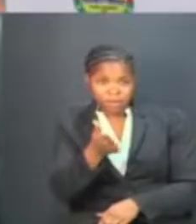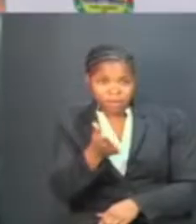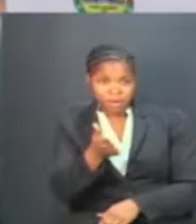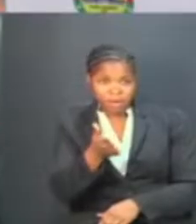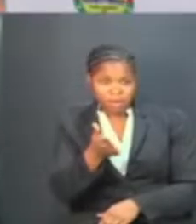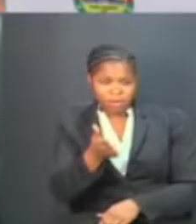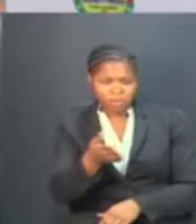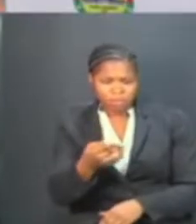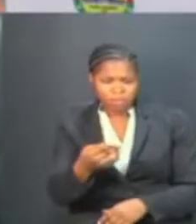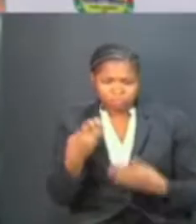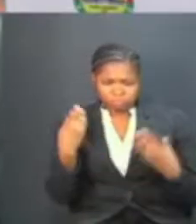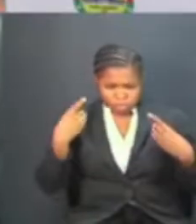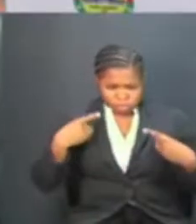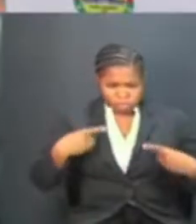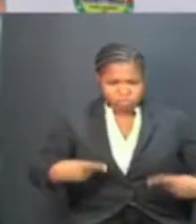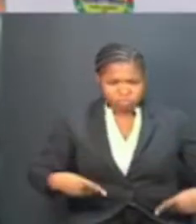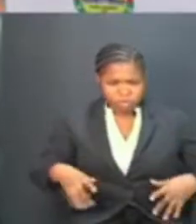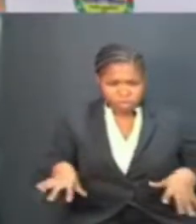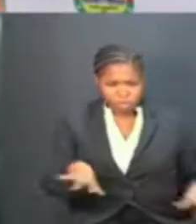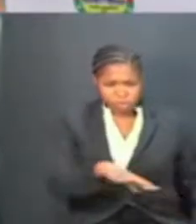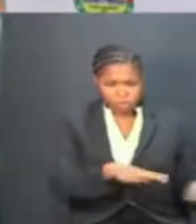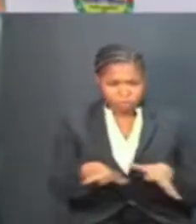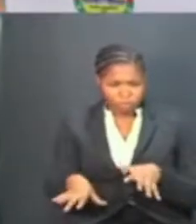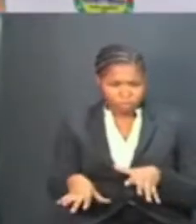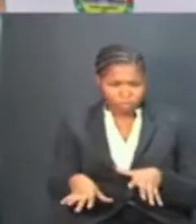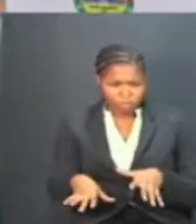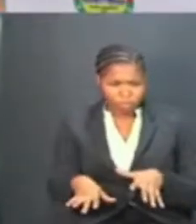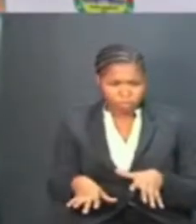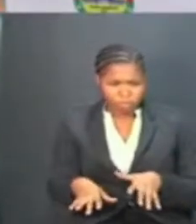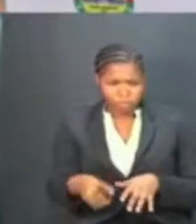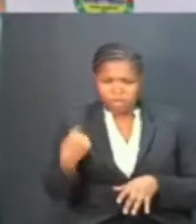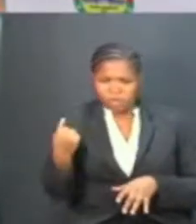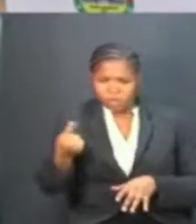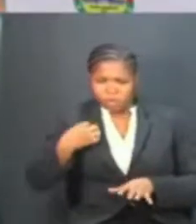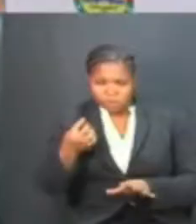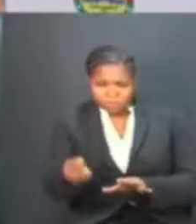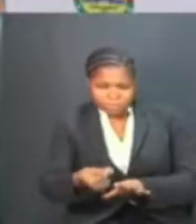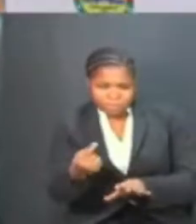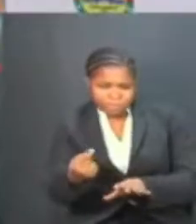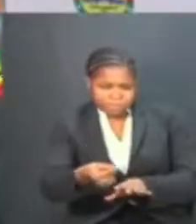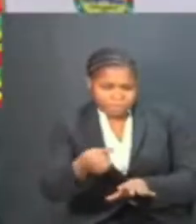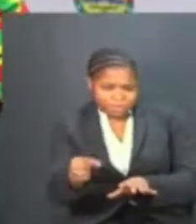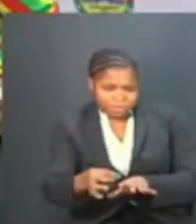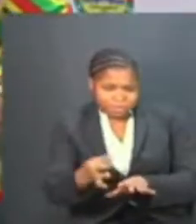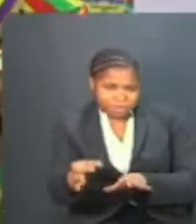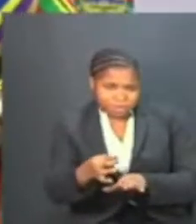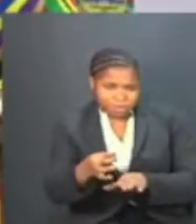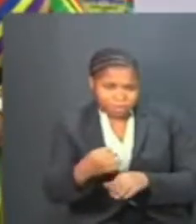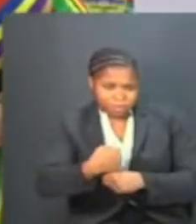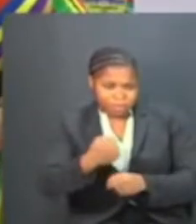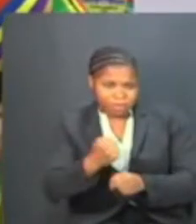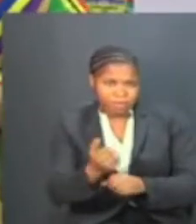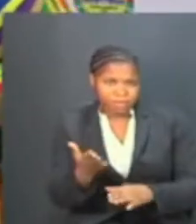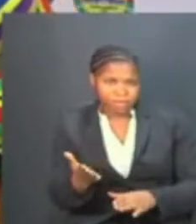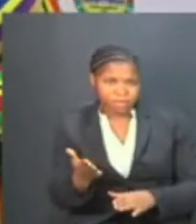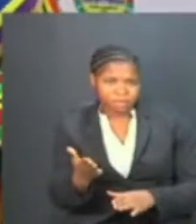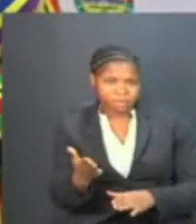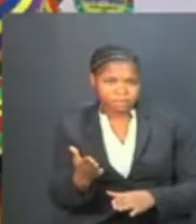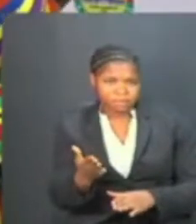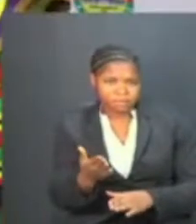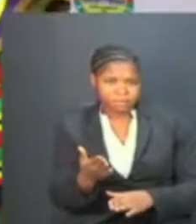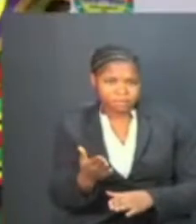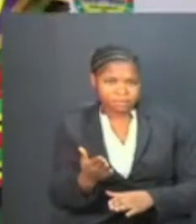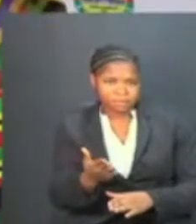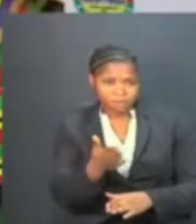properly hand-sewn one with all the decoration. Honorable member for, he is wearing the